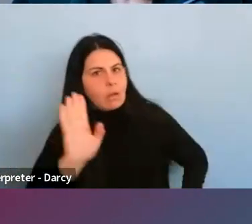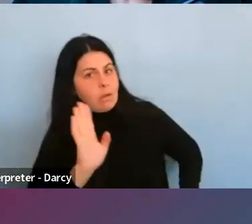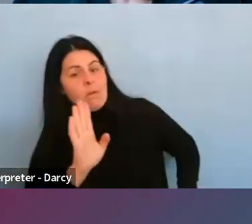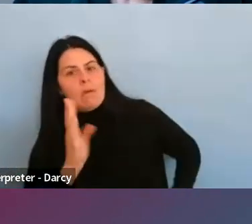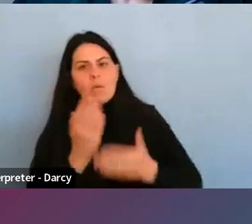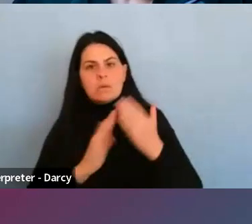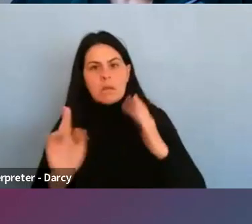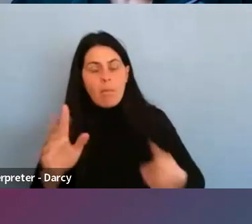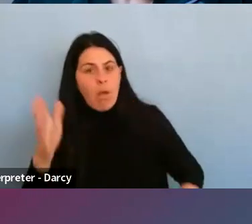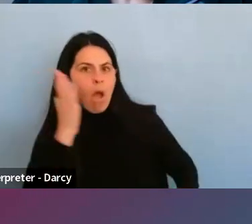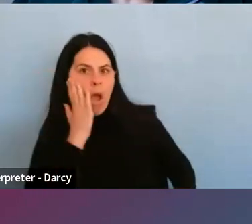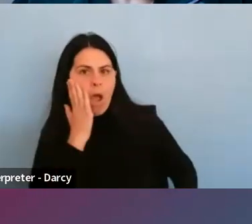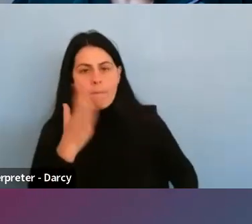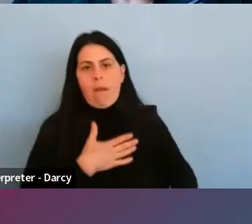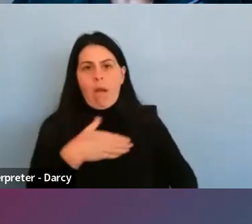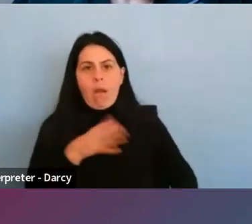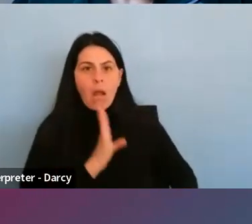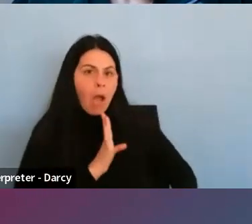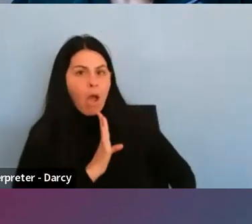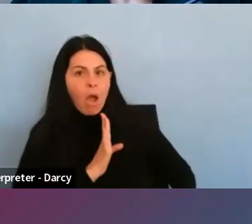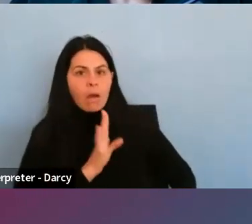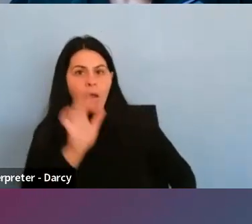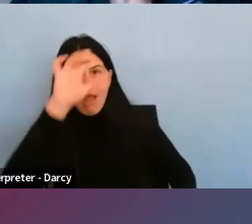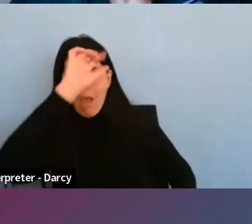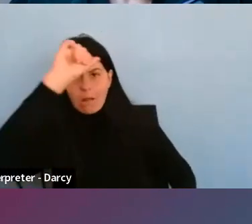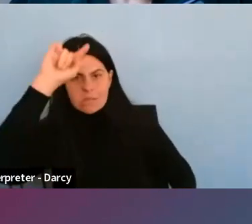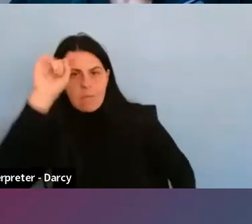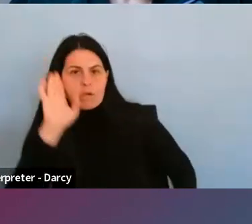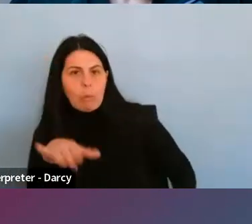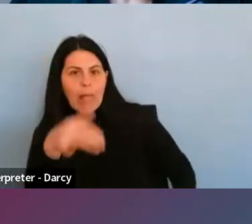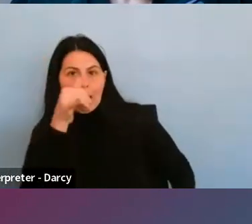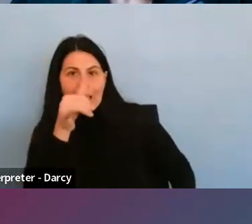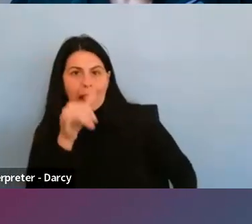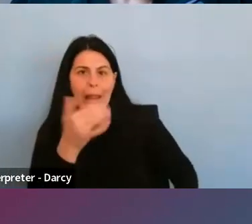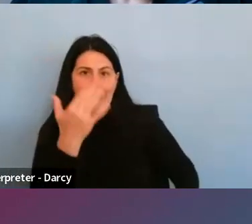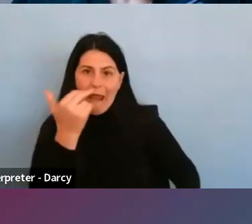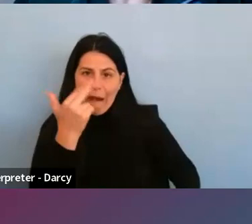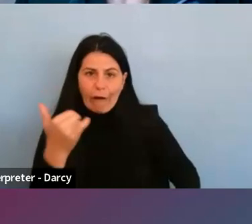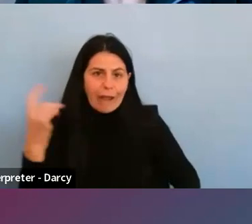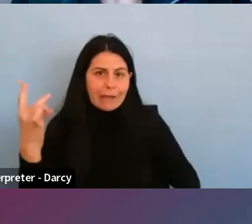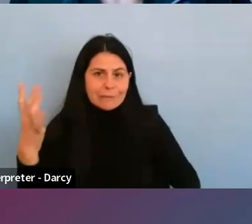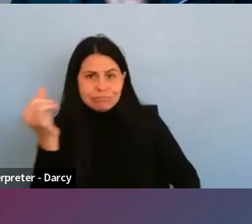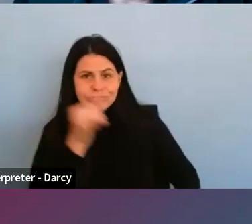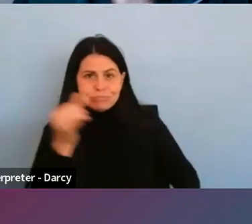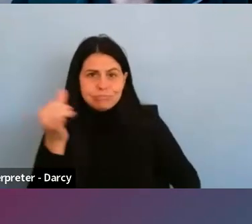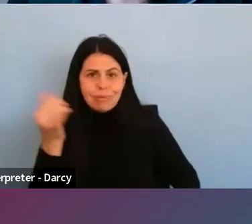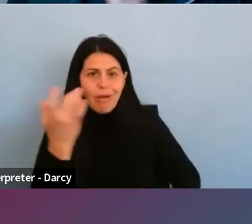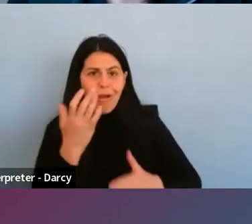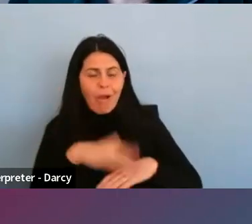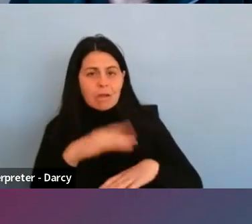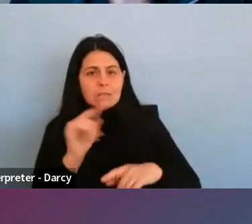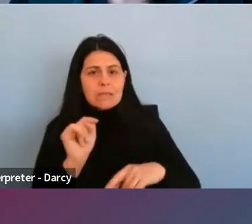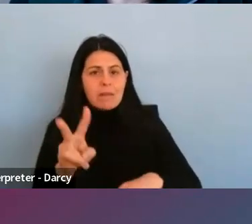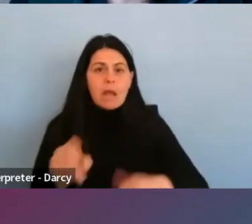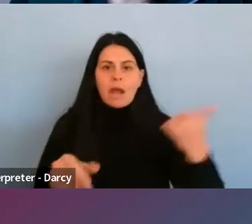some people were like, oh my God, Alzheimer's is going to be hilarious on TV. And then other people were like, oh my God, thank you. The stuff that I deal